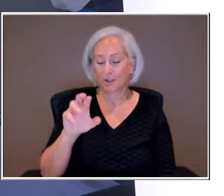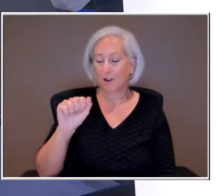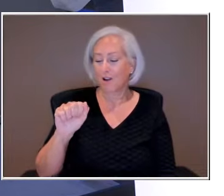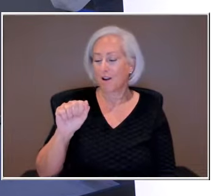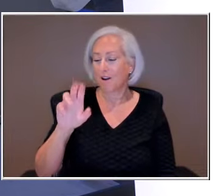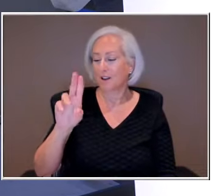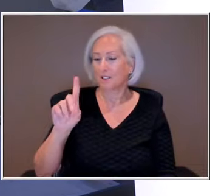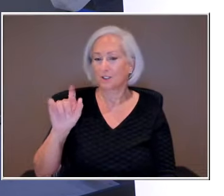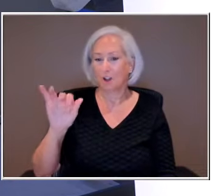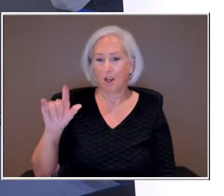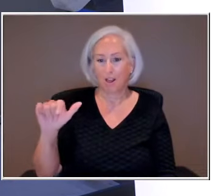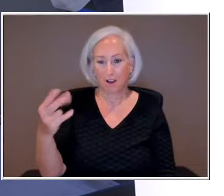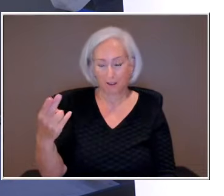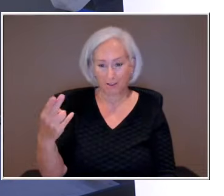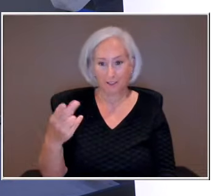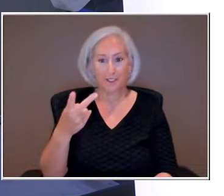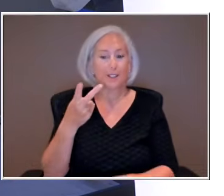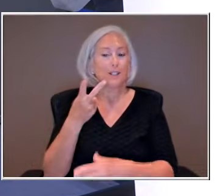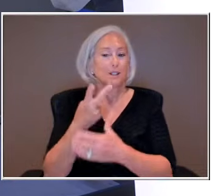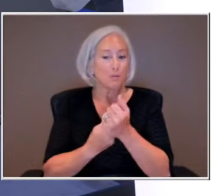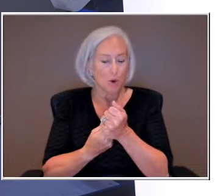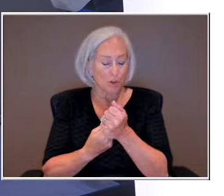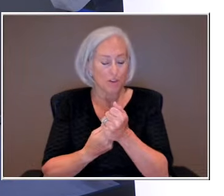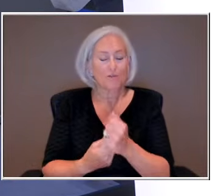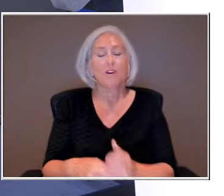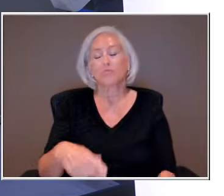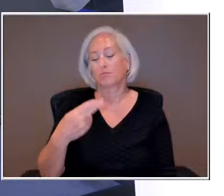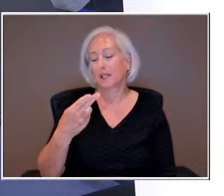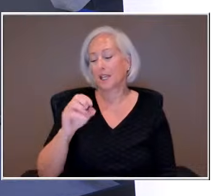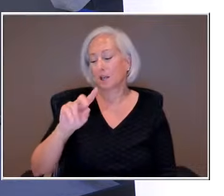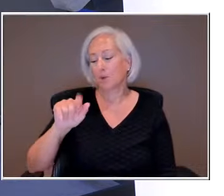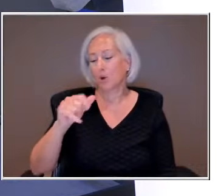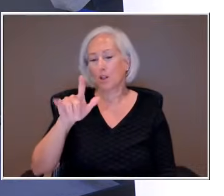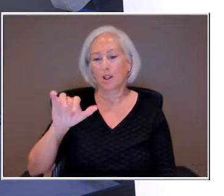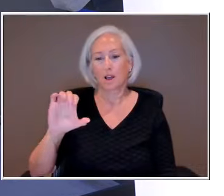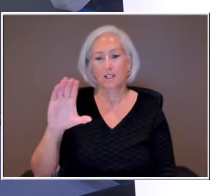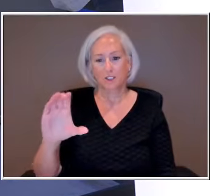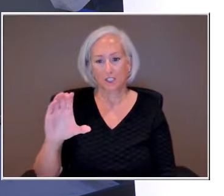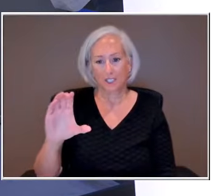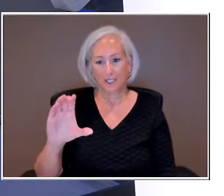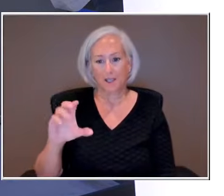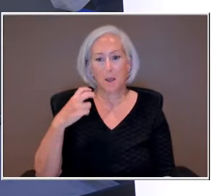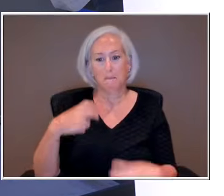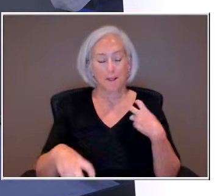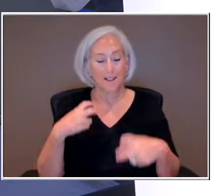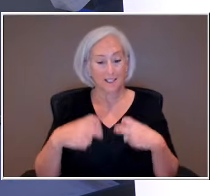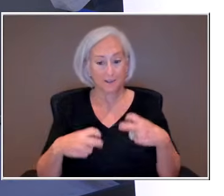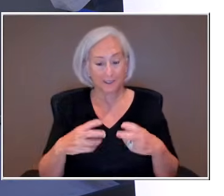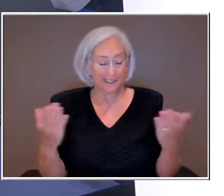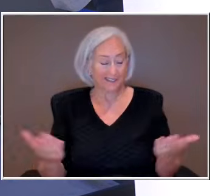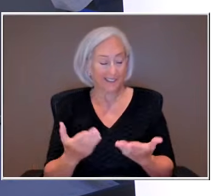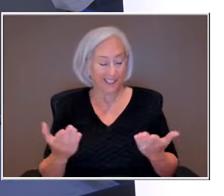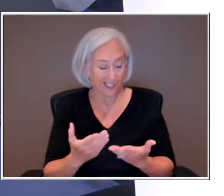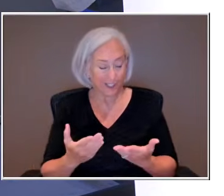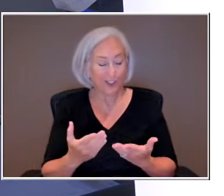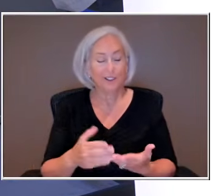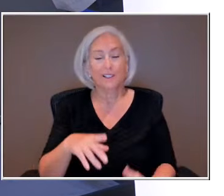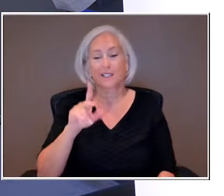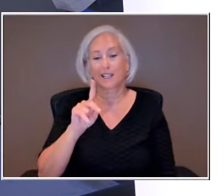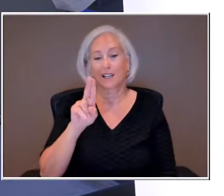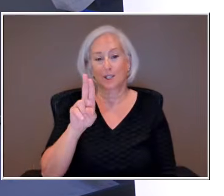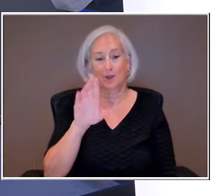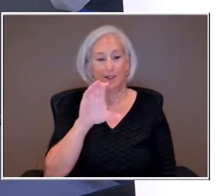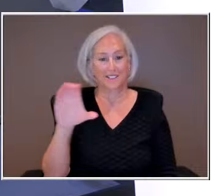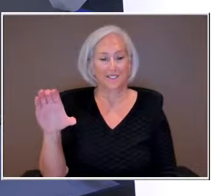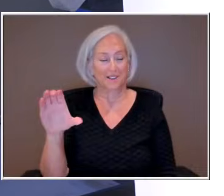with the Division of Hematologic Malignancies and Cellular Therapeutics at the University of Kansas Cancer Center. Thank you both for being here with us. Thank